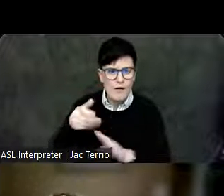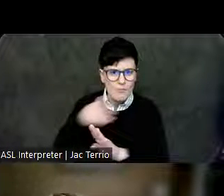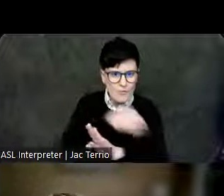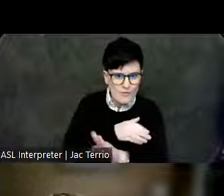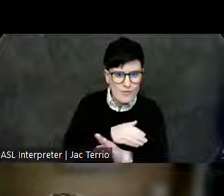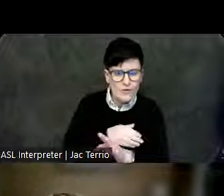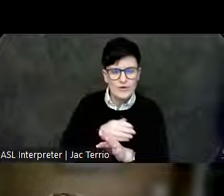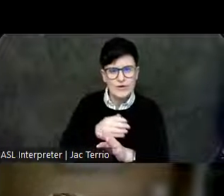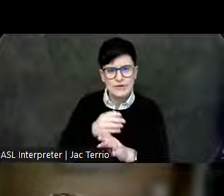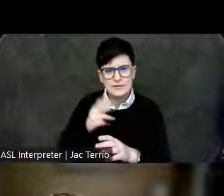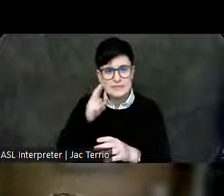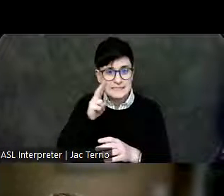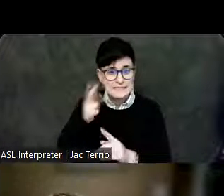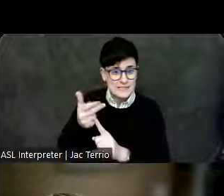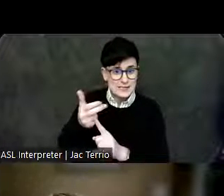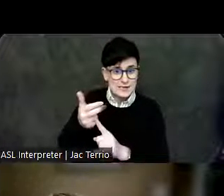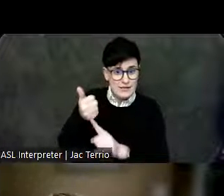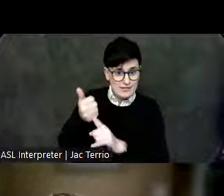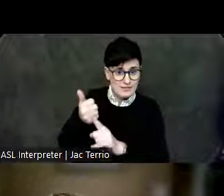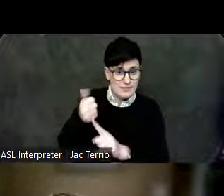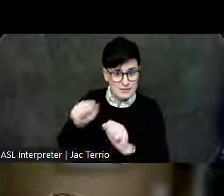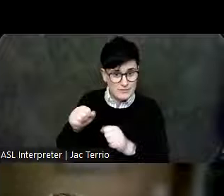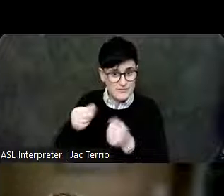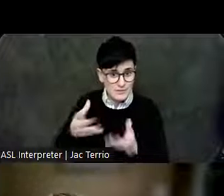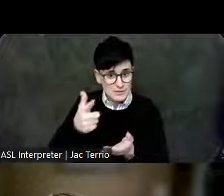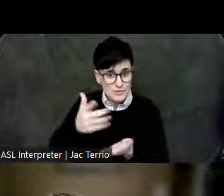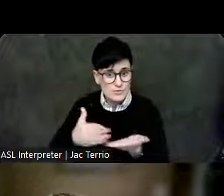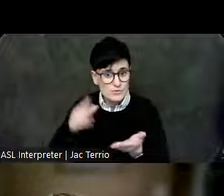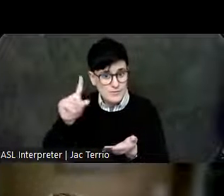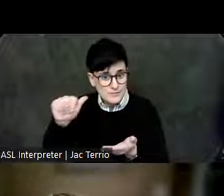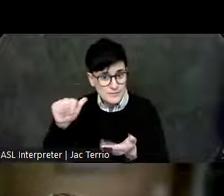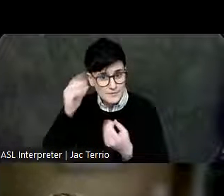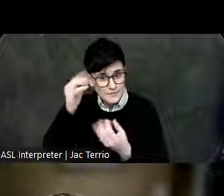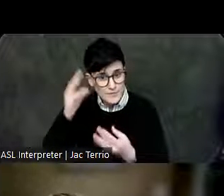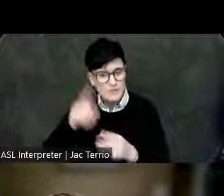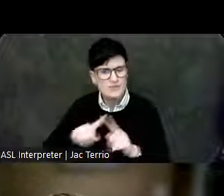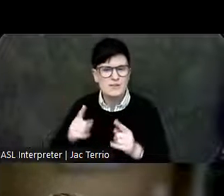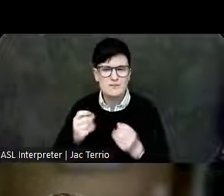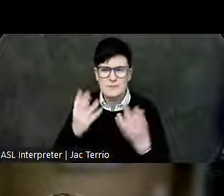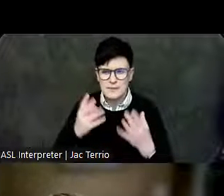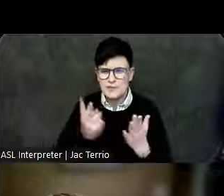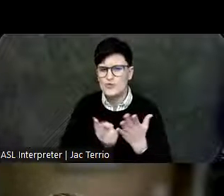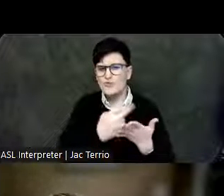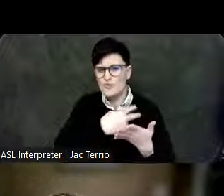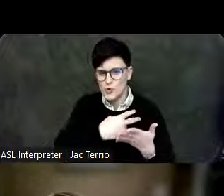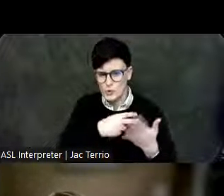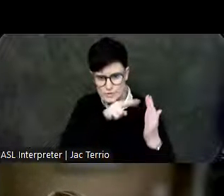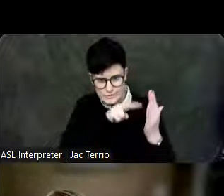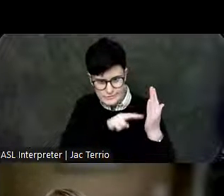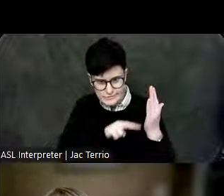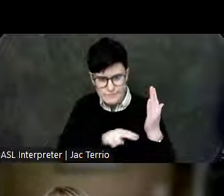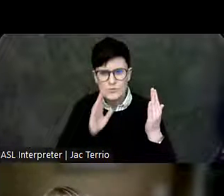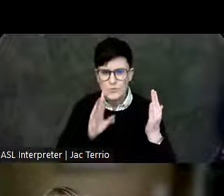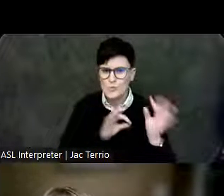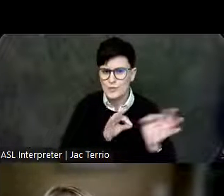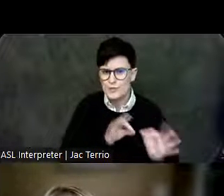the hotel itself, can give you some disability information, but a lot of the reviews will also say, mostly because most